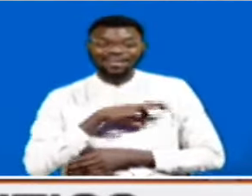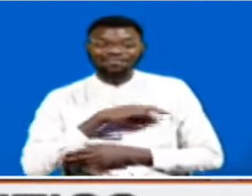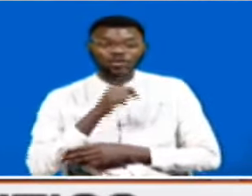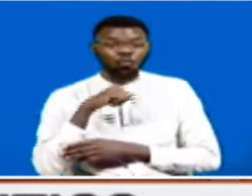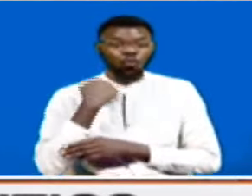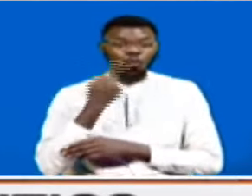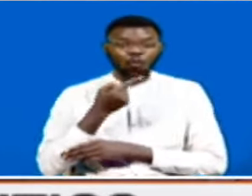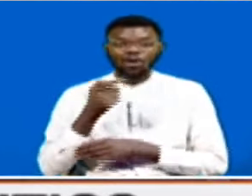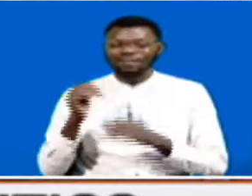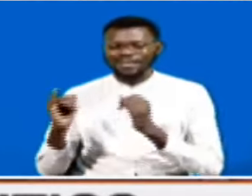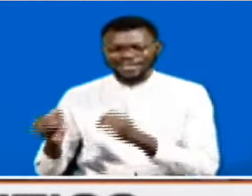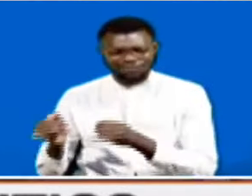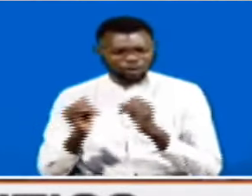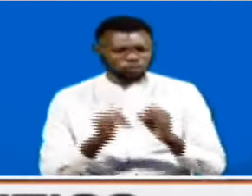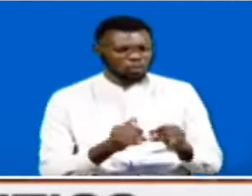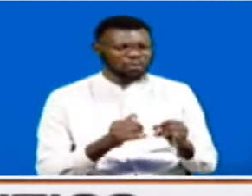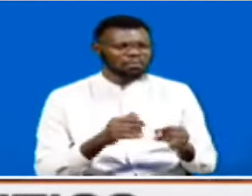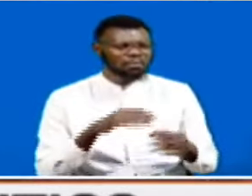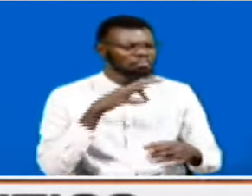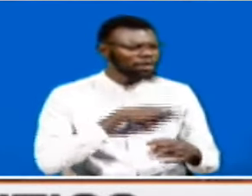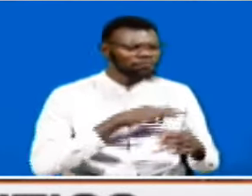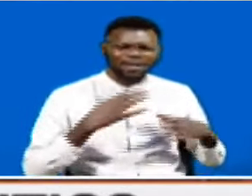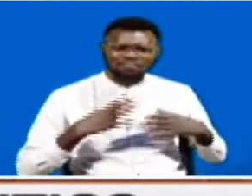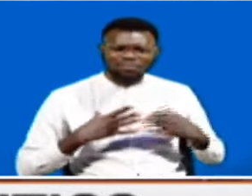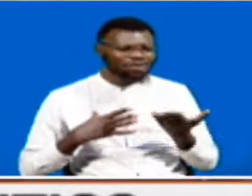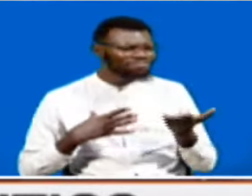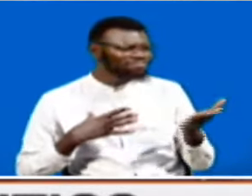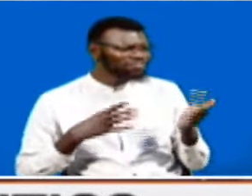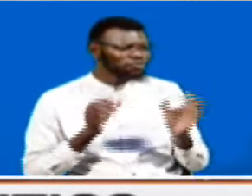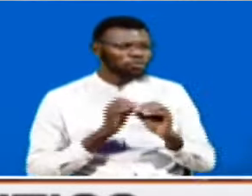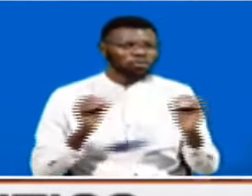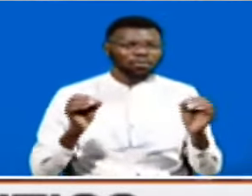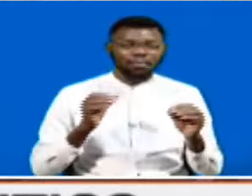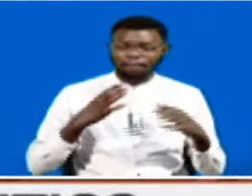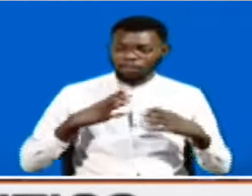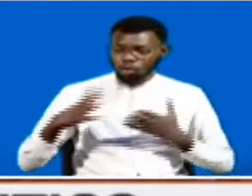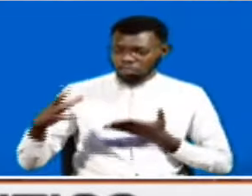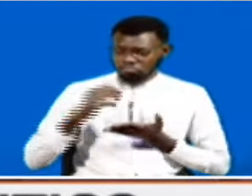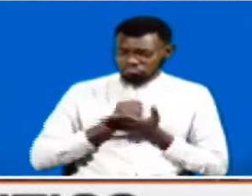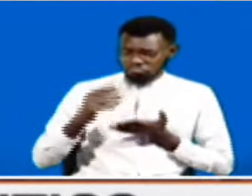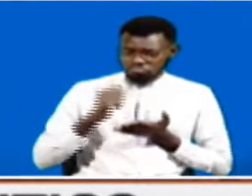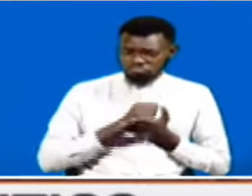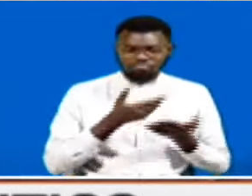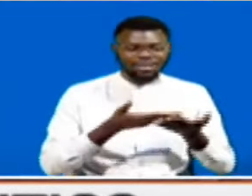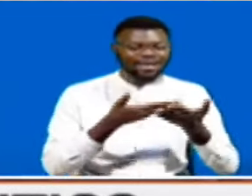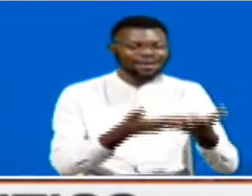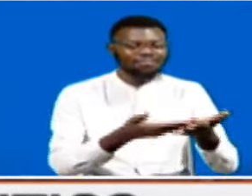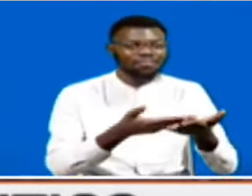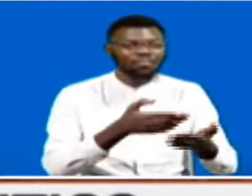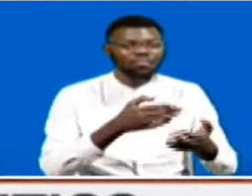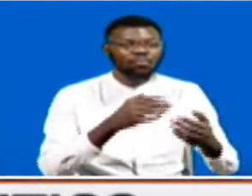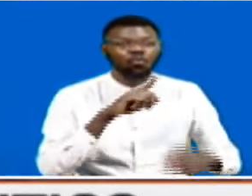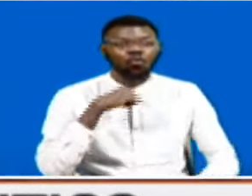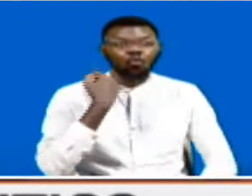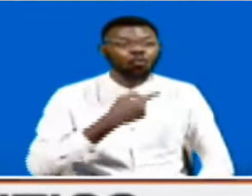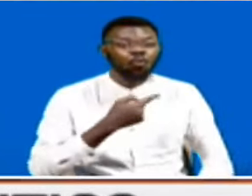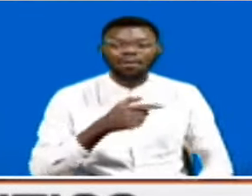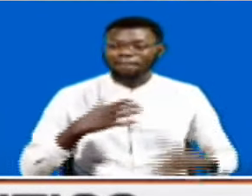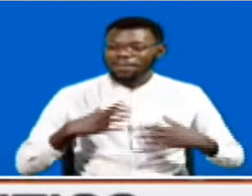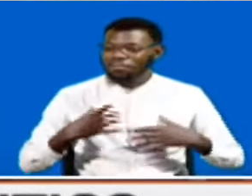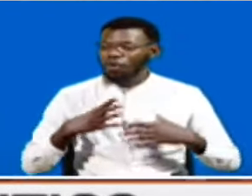if those people who have been appointed, whom have they helped? Will say they have helped employ two of our people. Which